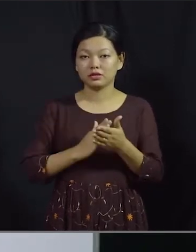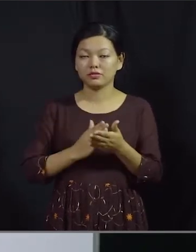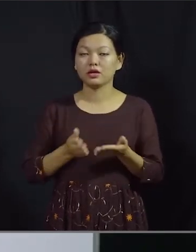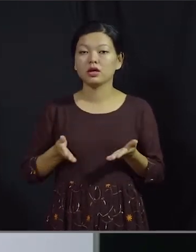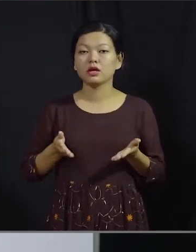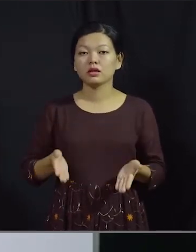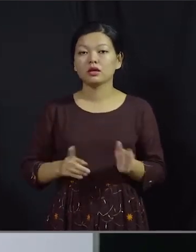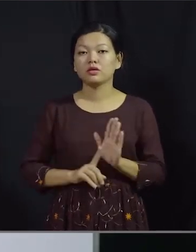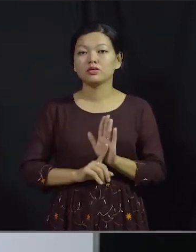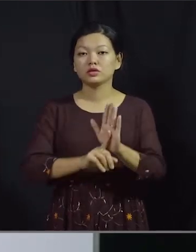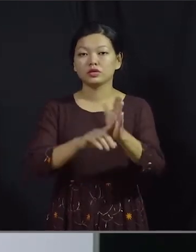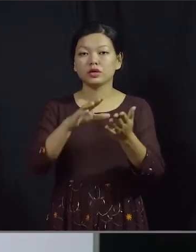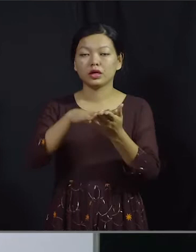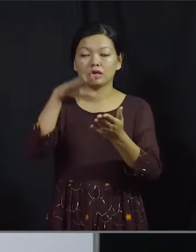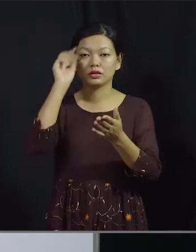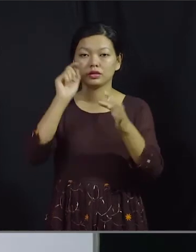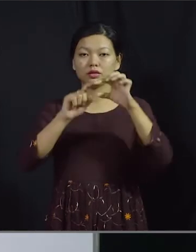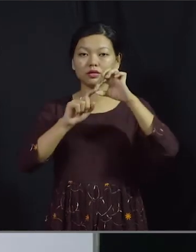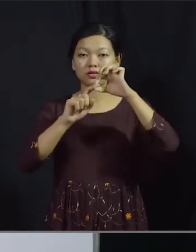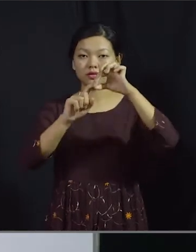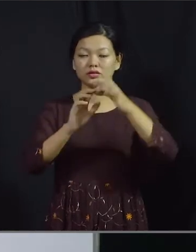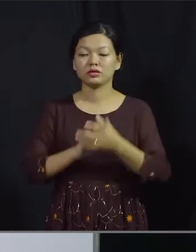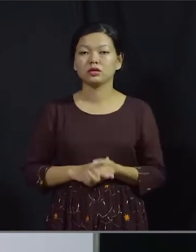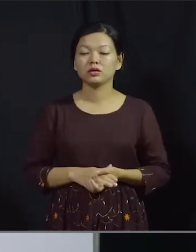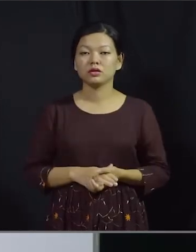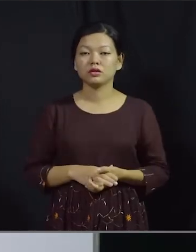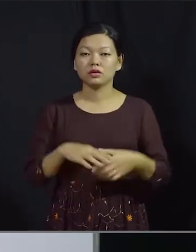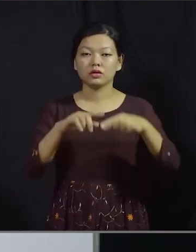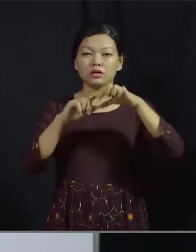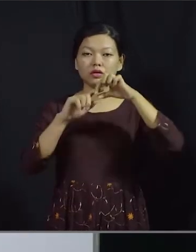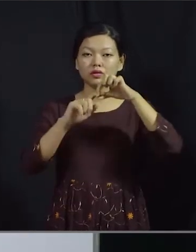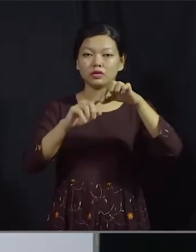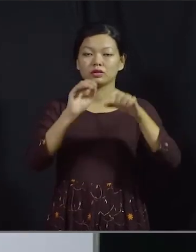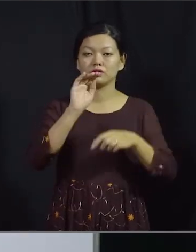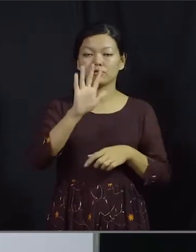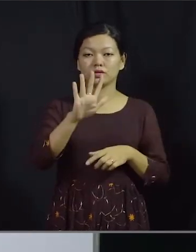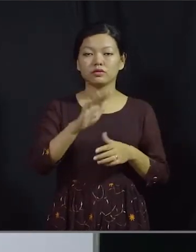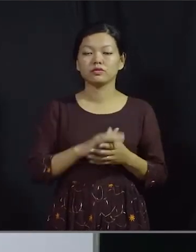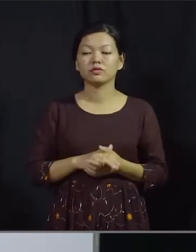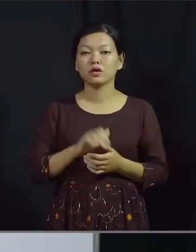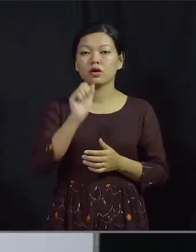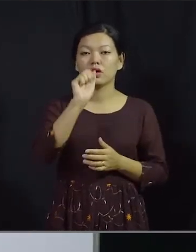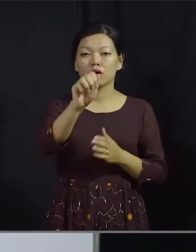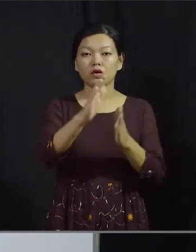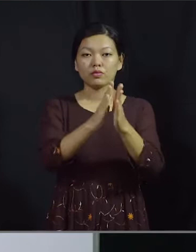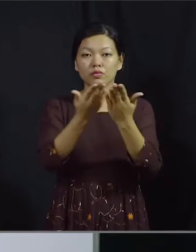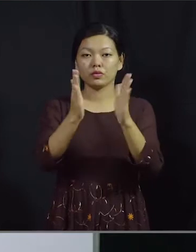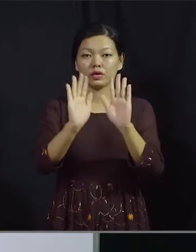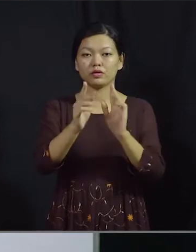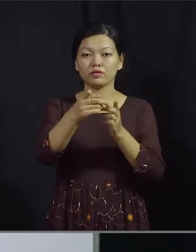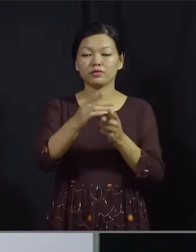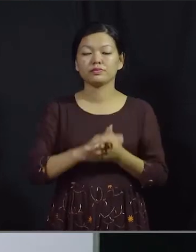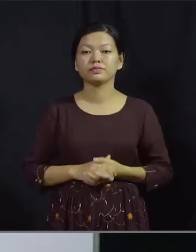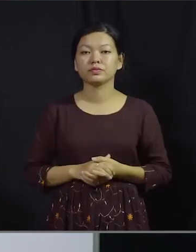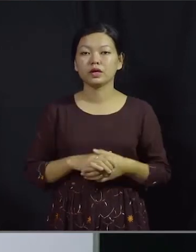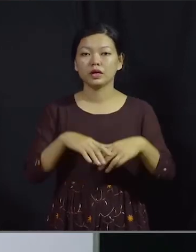problems. So let's go straight to question number 5. Let me read out the question. A, B and C